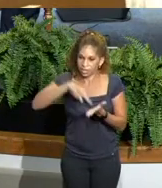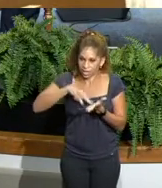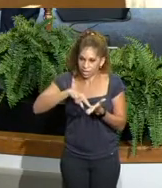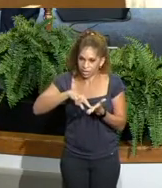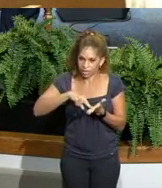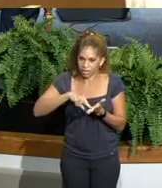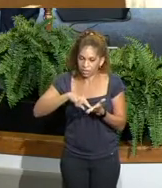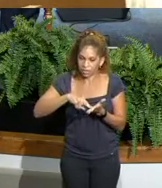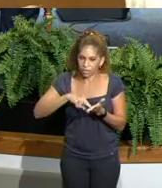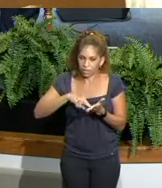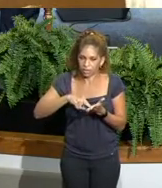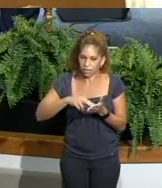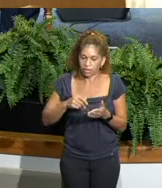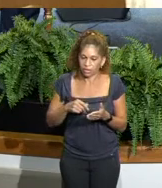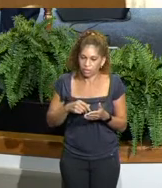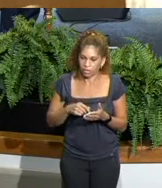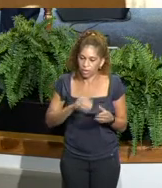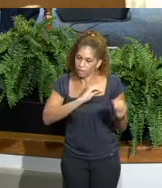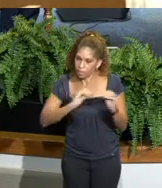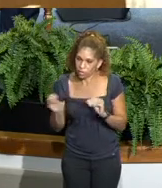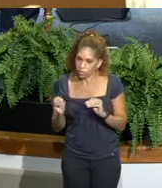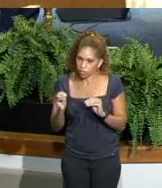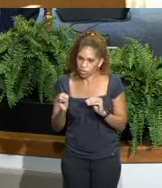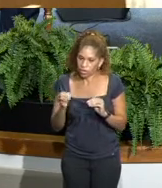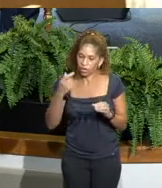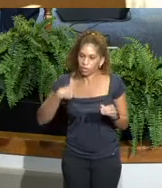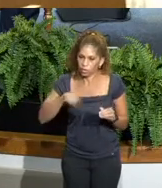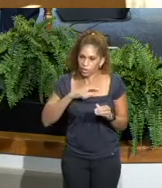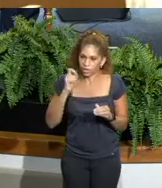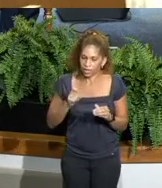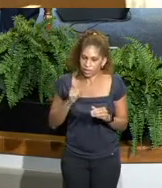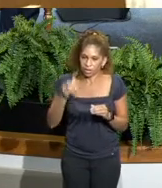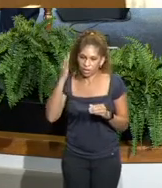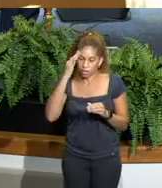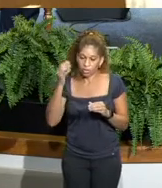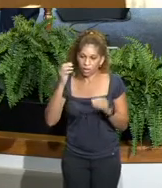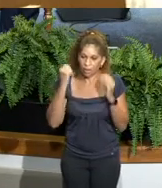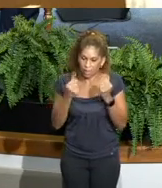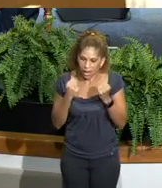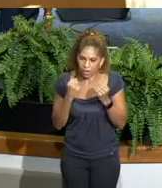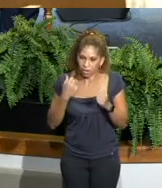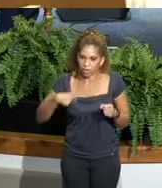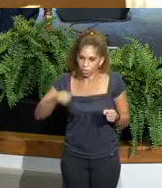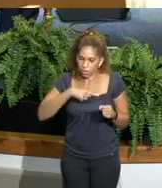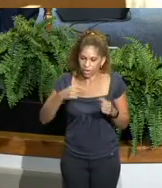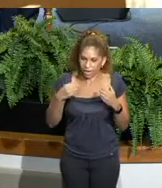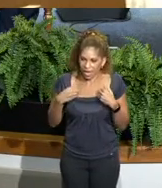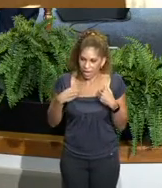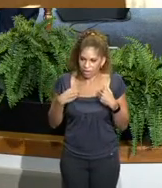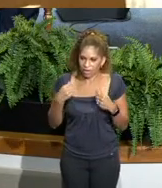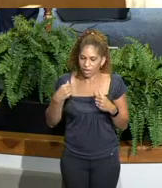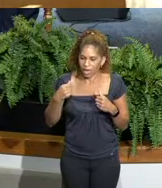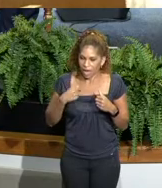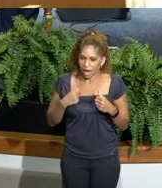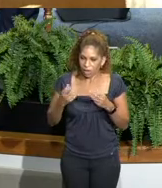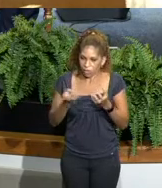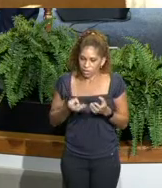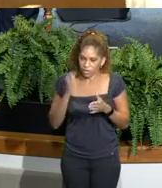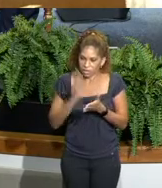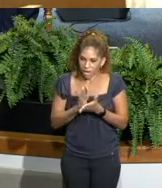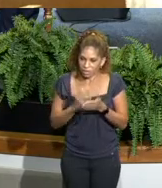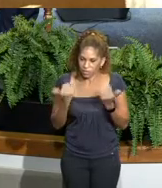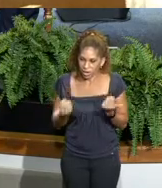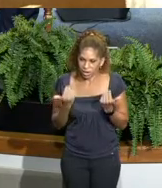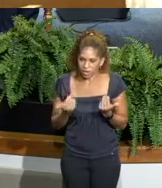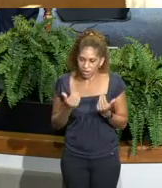to demand. We got to move. We got to know the power that we have. And I want to close right here.